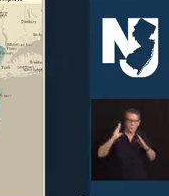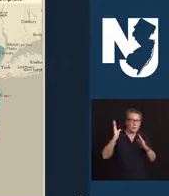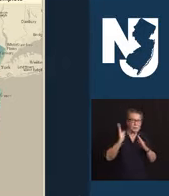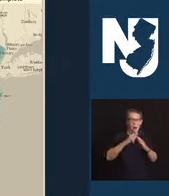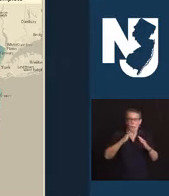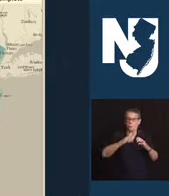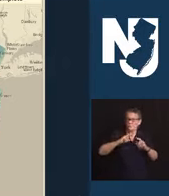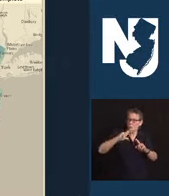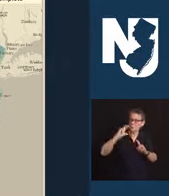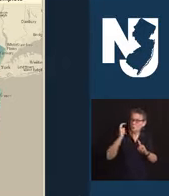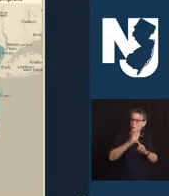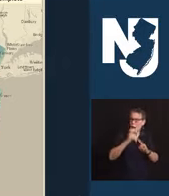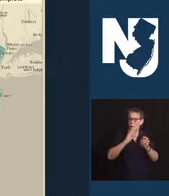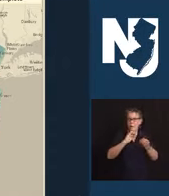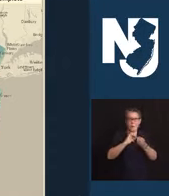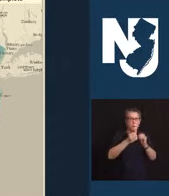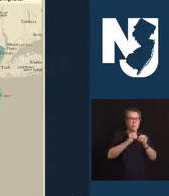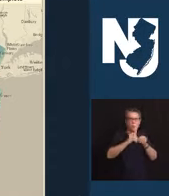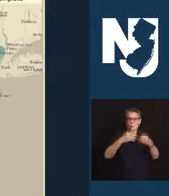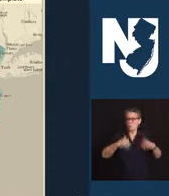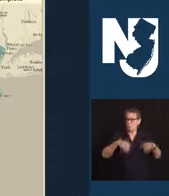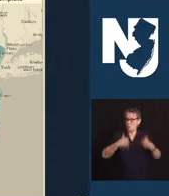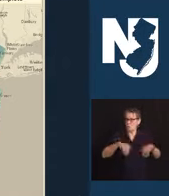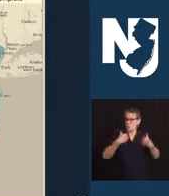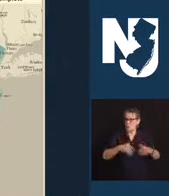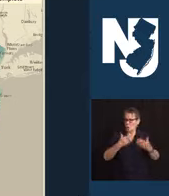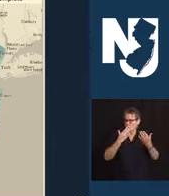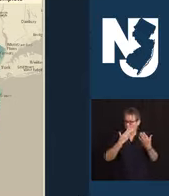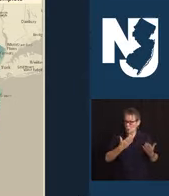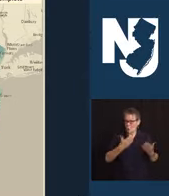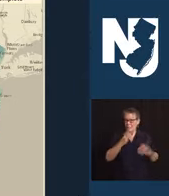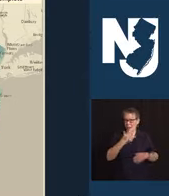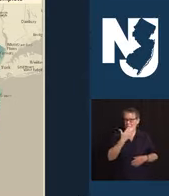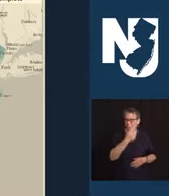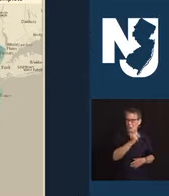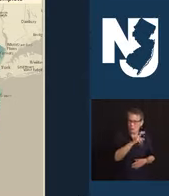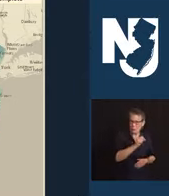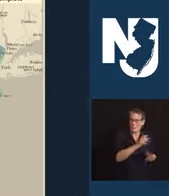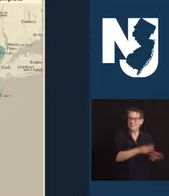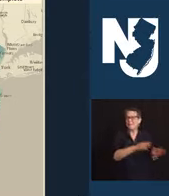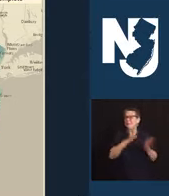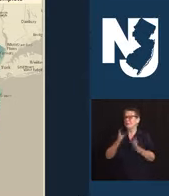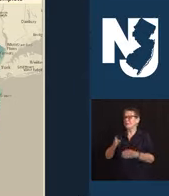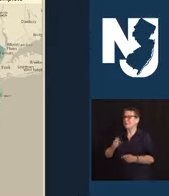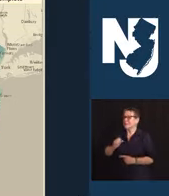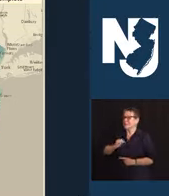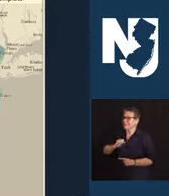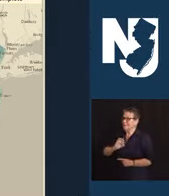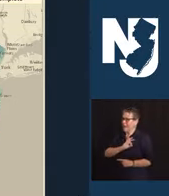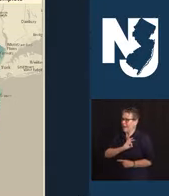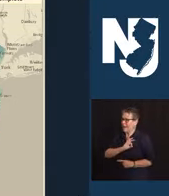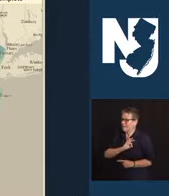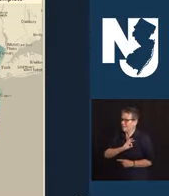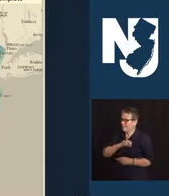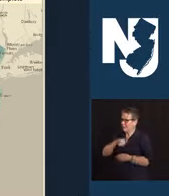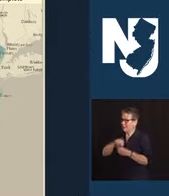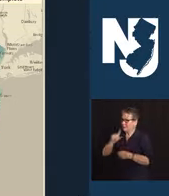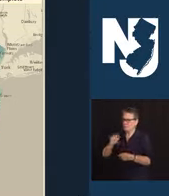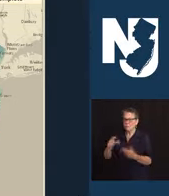any population I think we have in the state. That's the good news. The staff vaccinations continue to